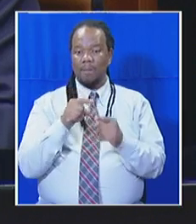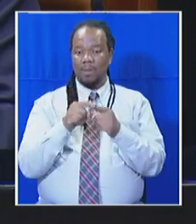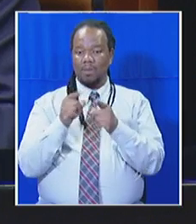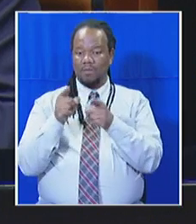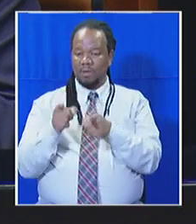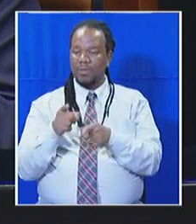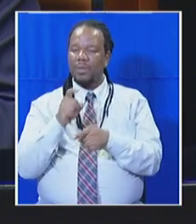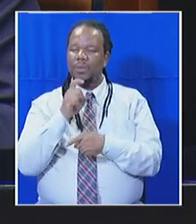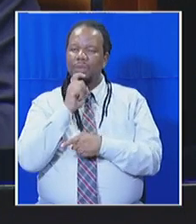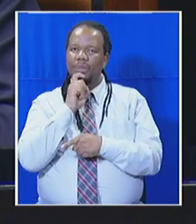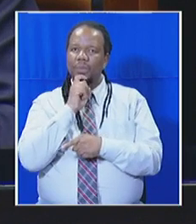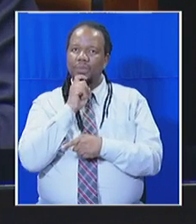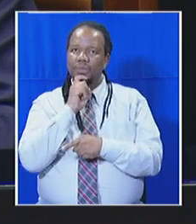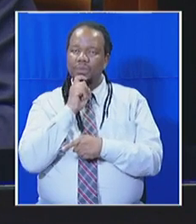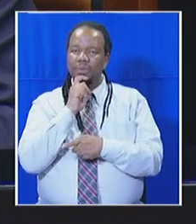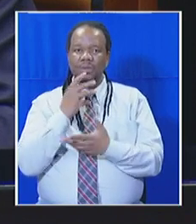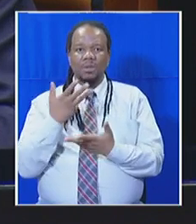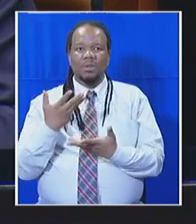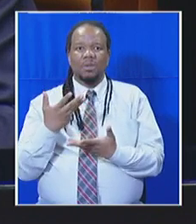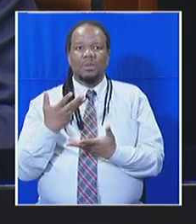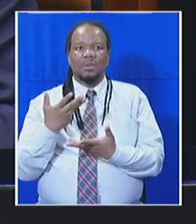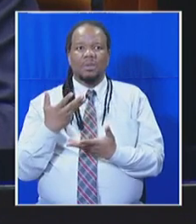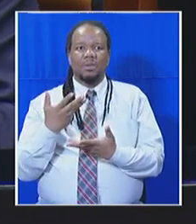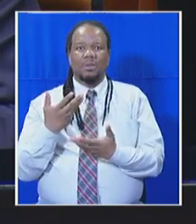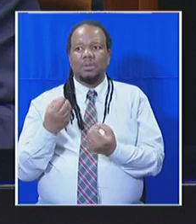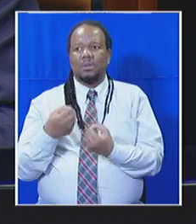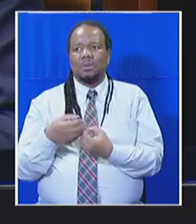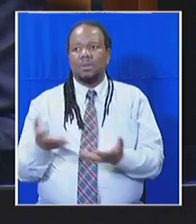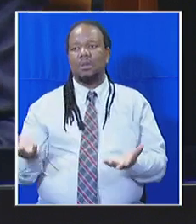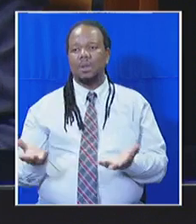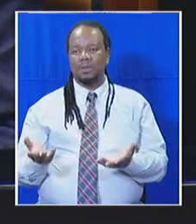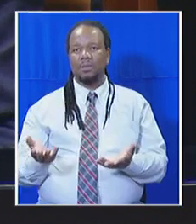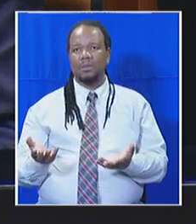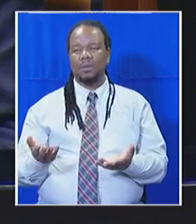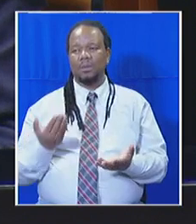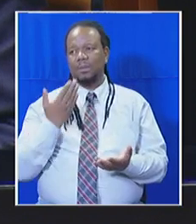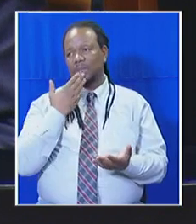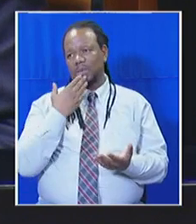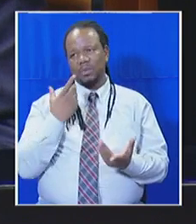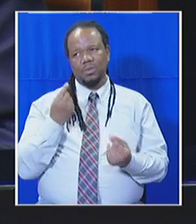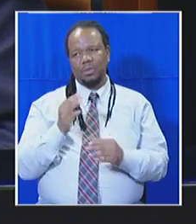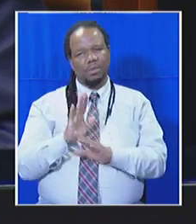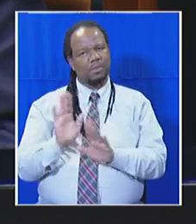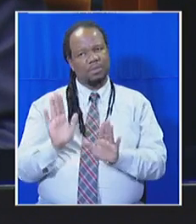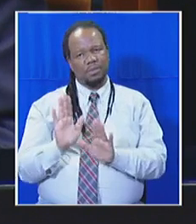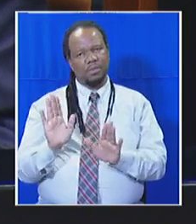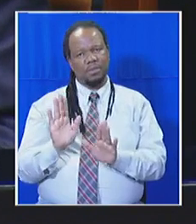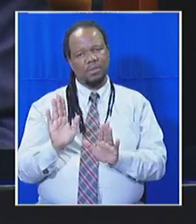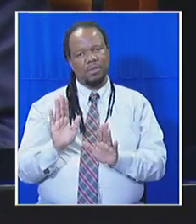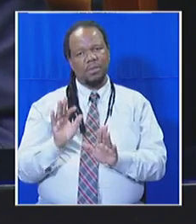it becomes meaningless. So please, let's not do that. I really want to stress